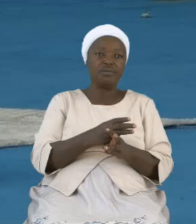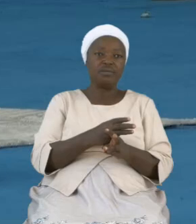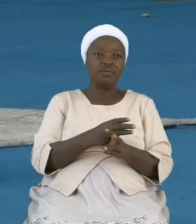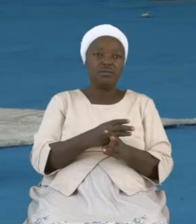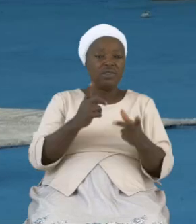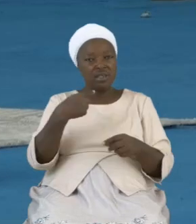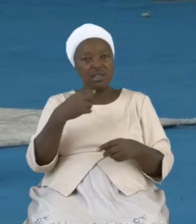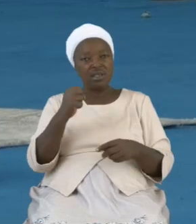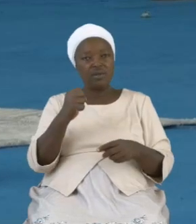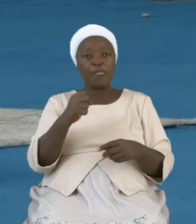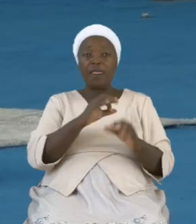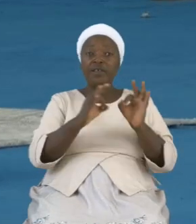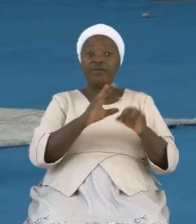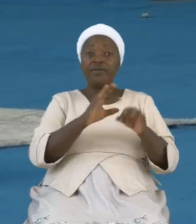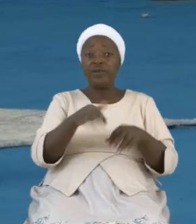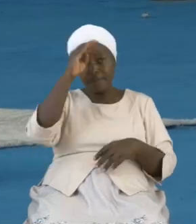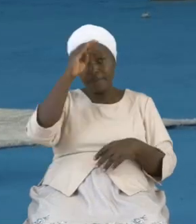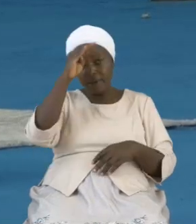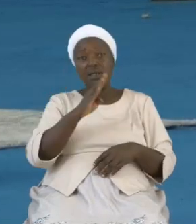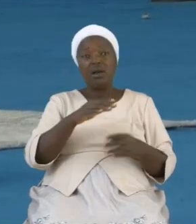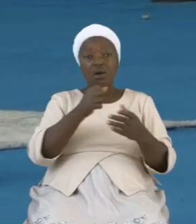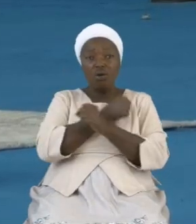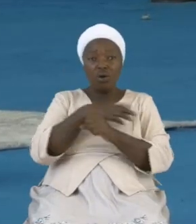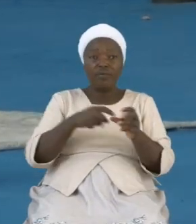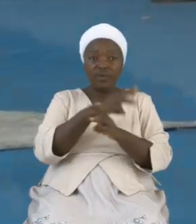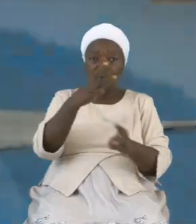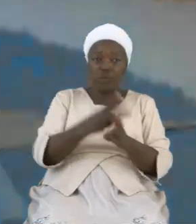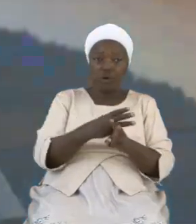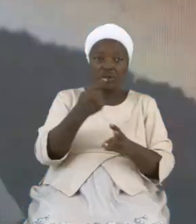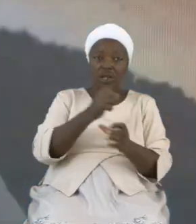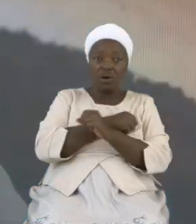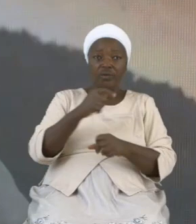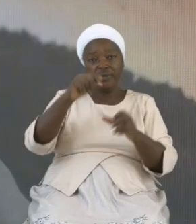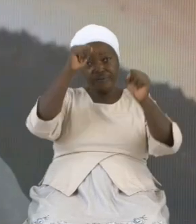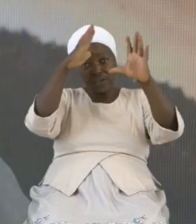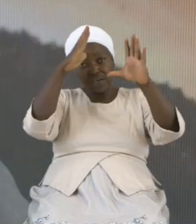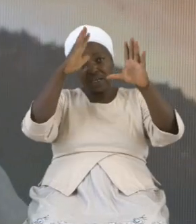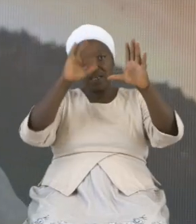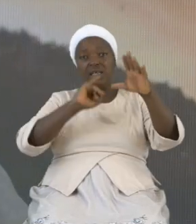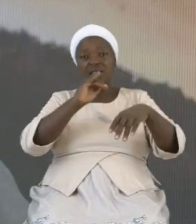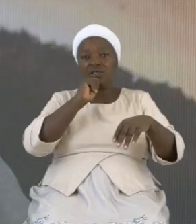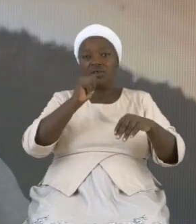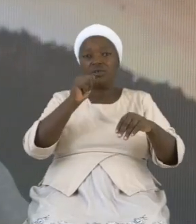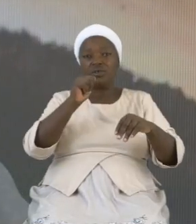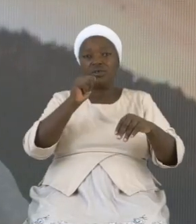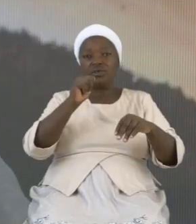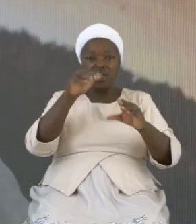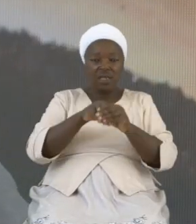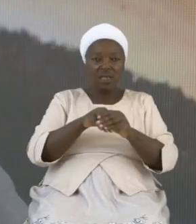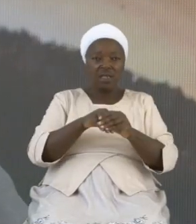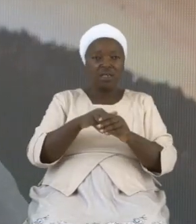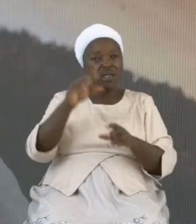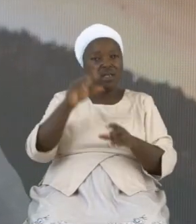any man love the world, the love of the Father is not in